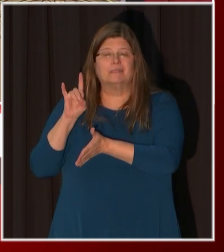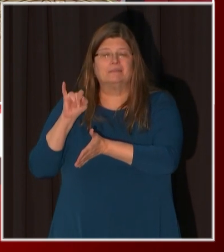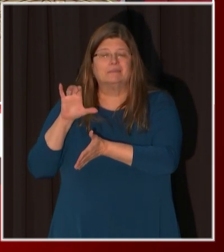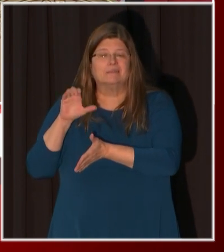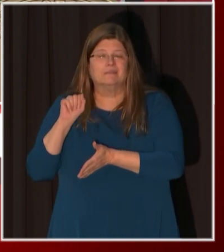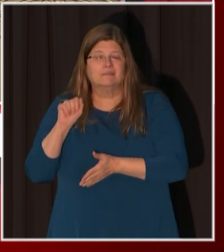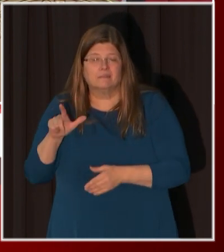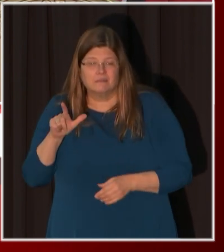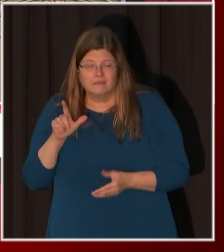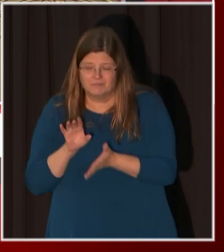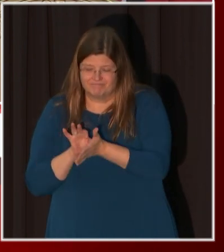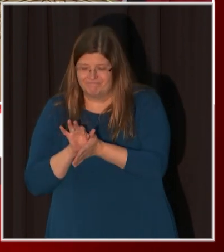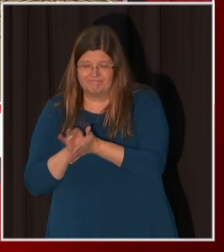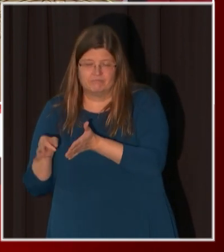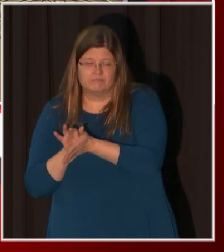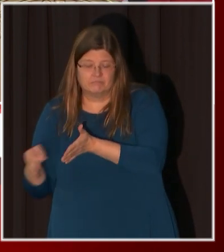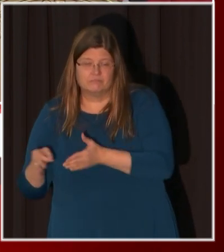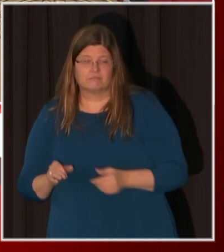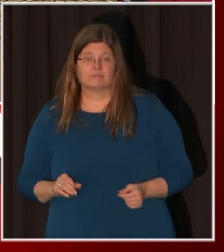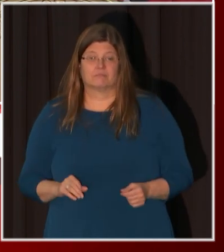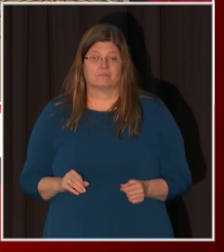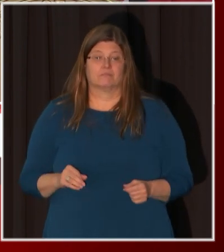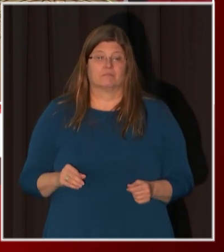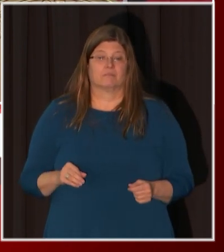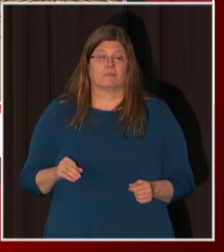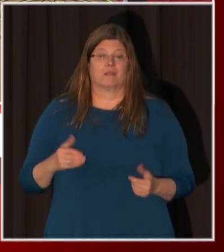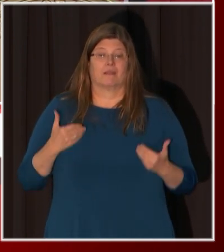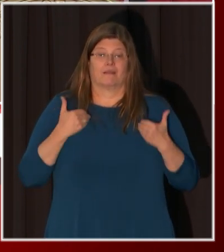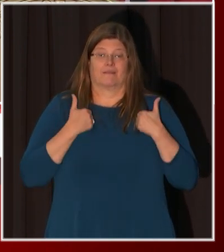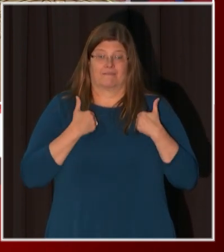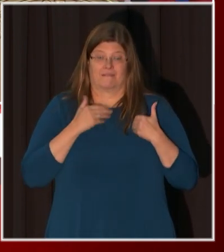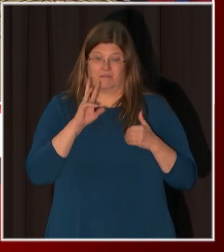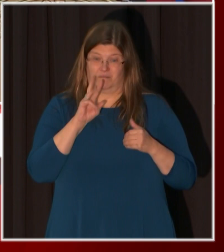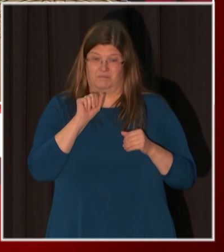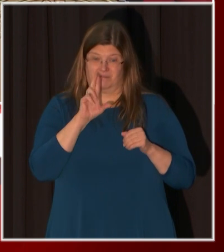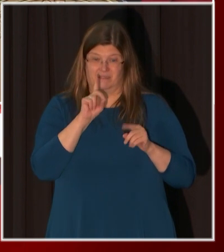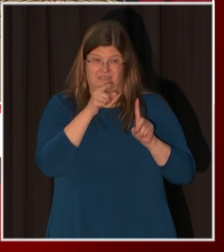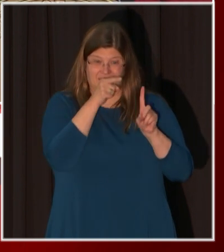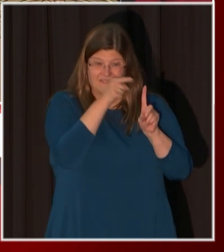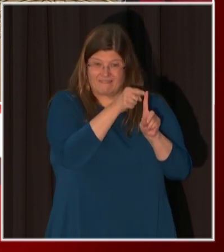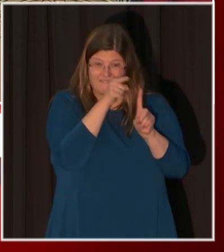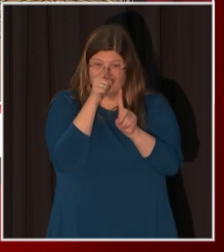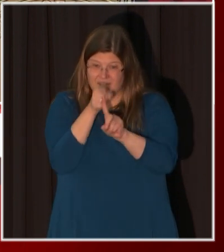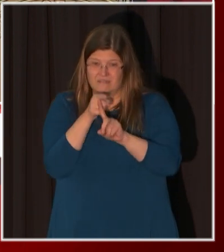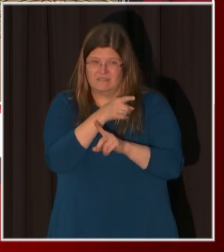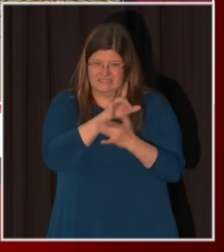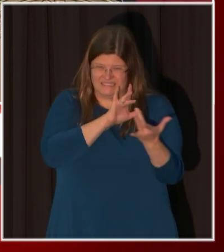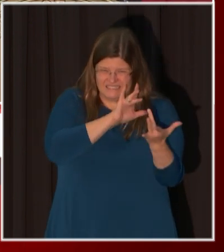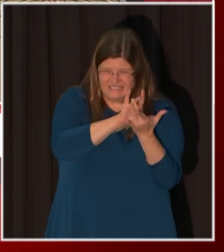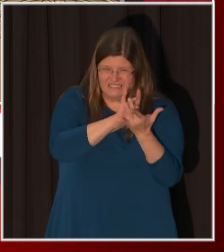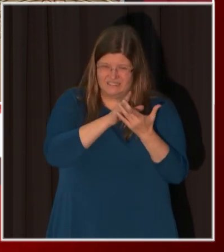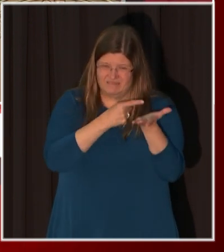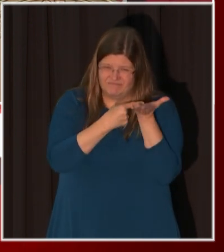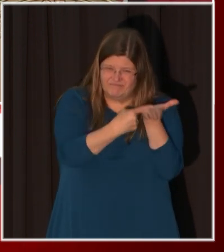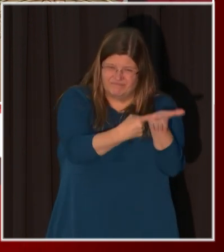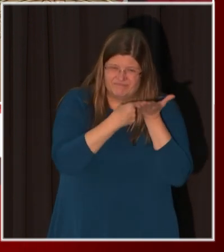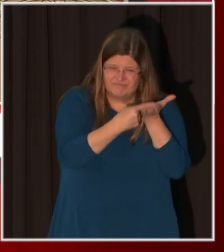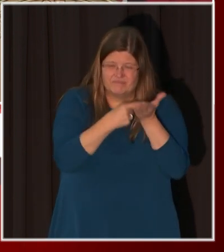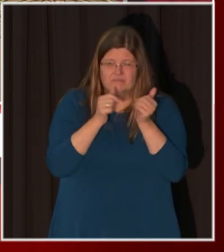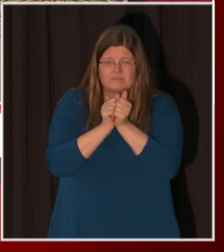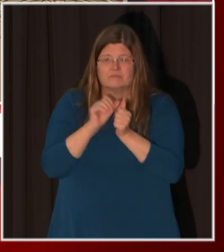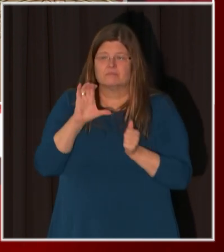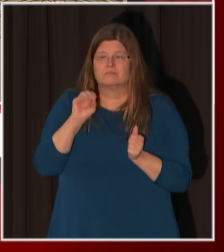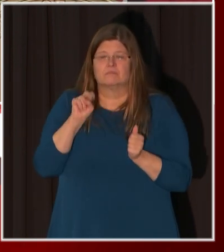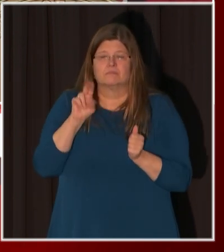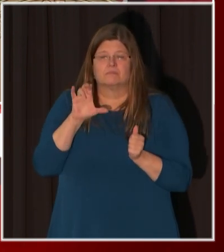with council members to help us get the word out about testing. Last Friday, council